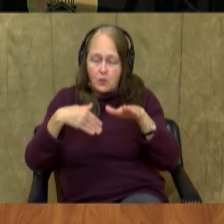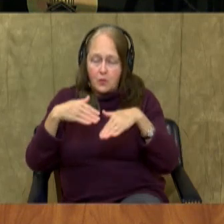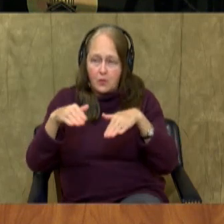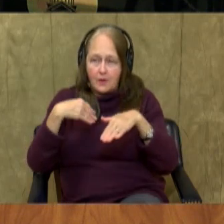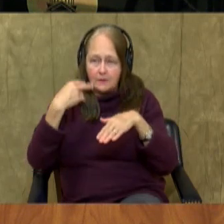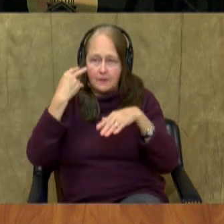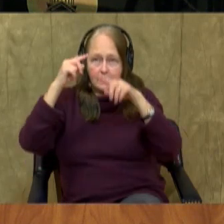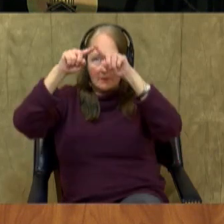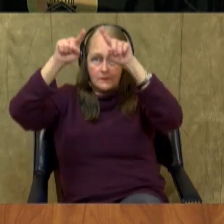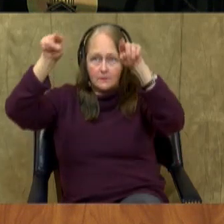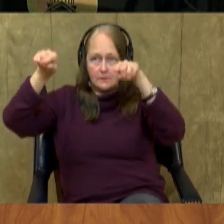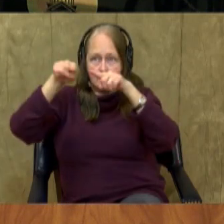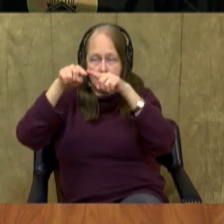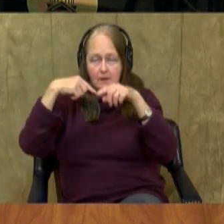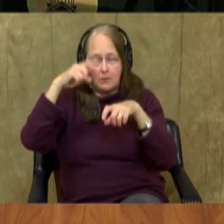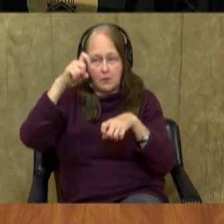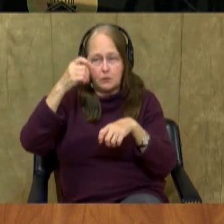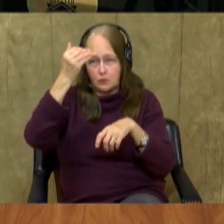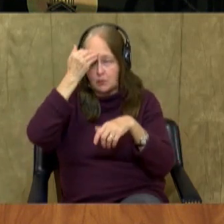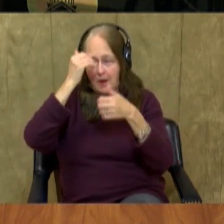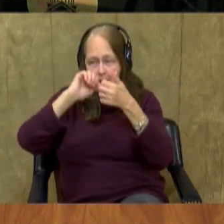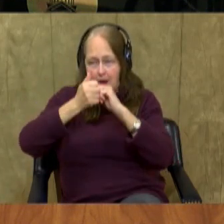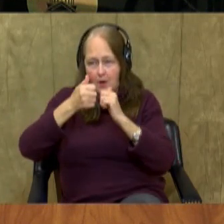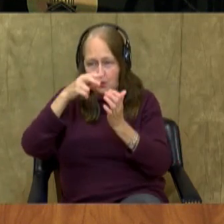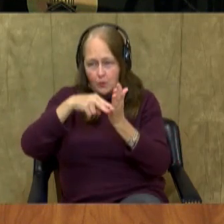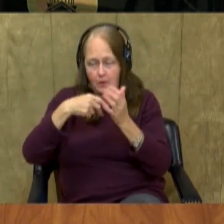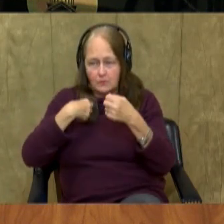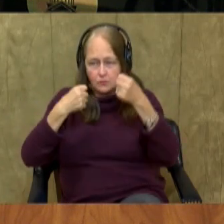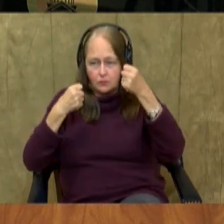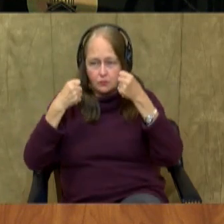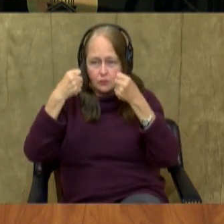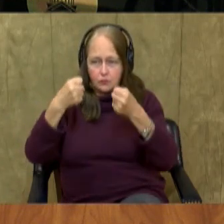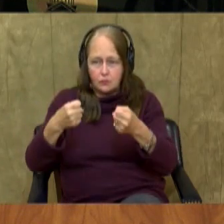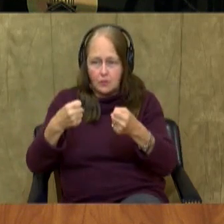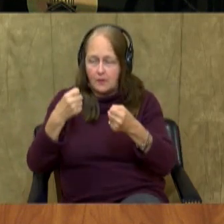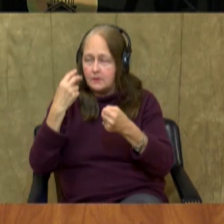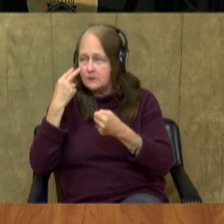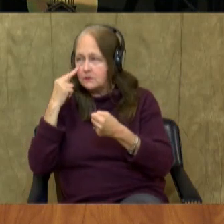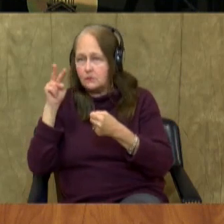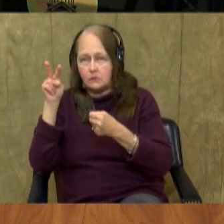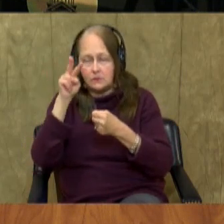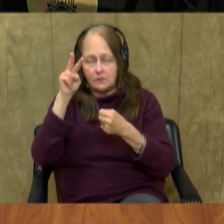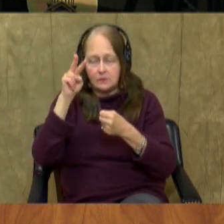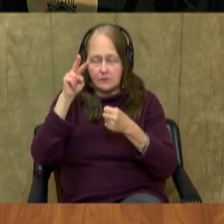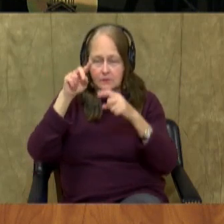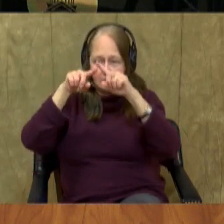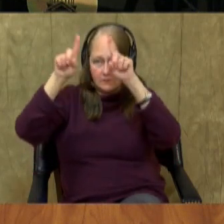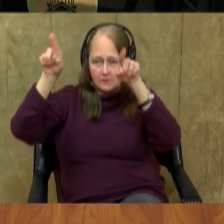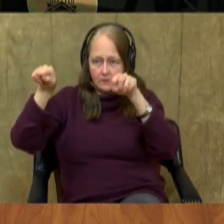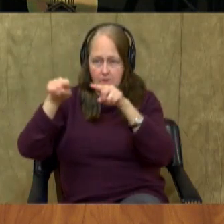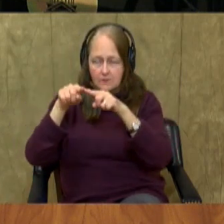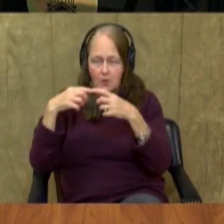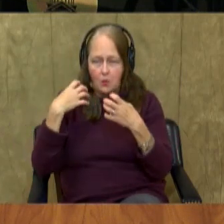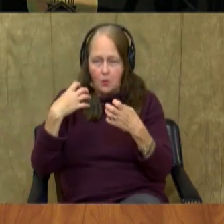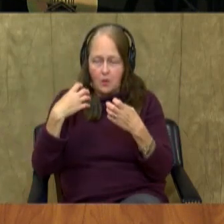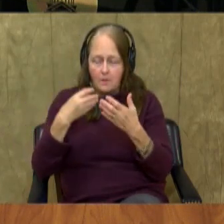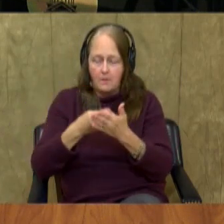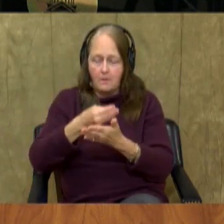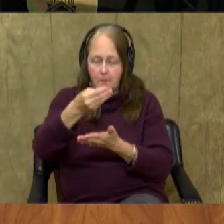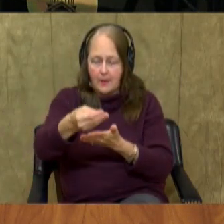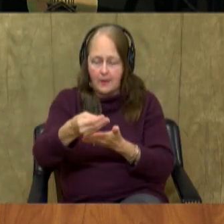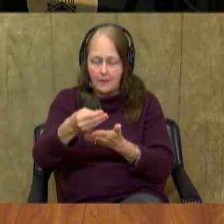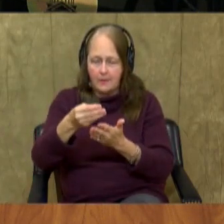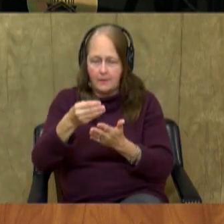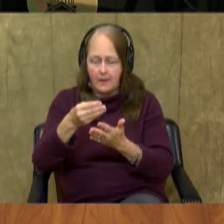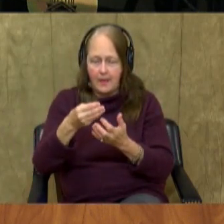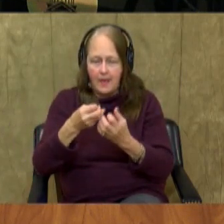I see signs, I have to read them. If I'm driving, I have to read those signs. Even if I just wanted to purchase something and I want